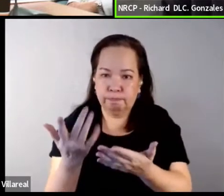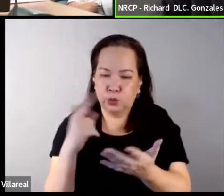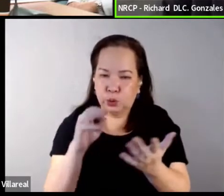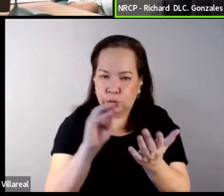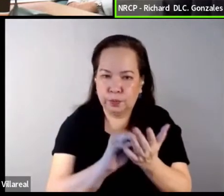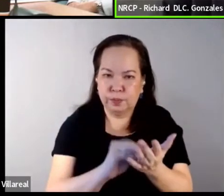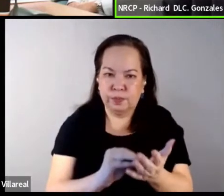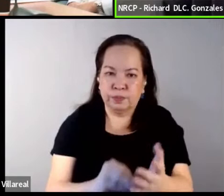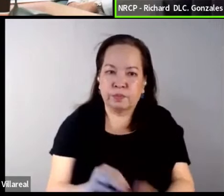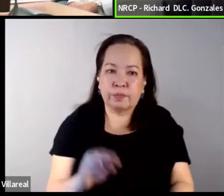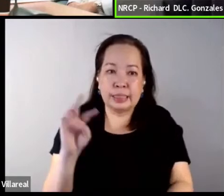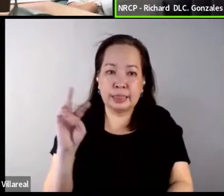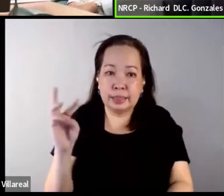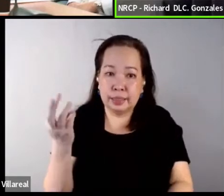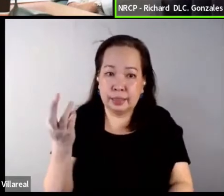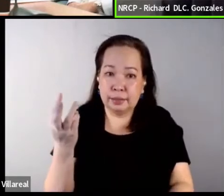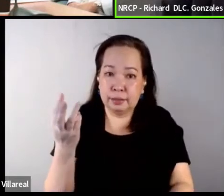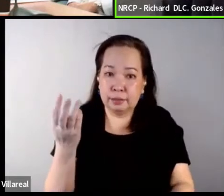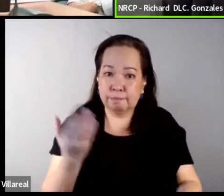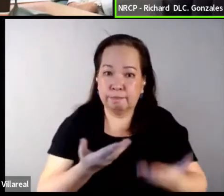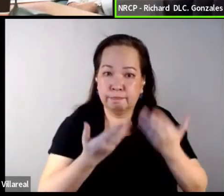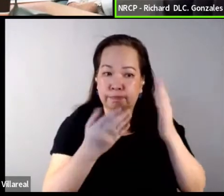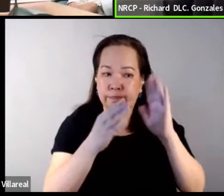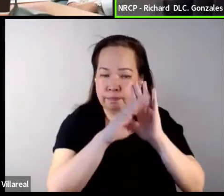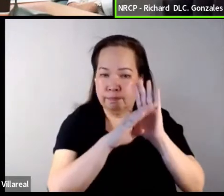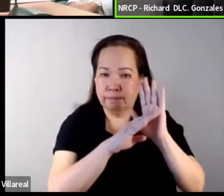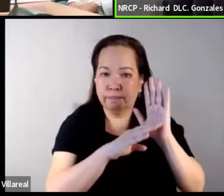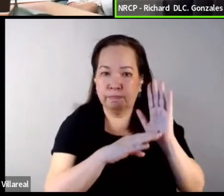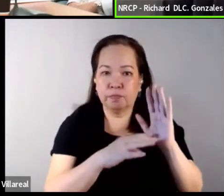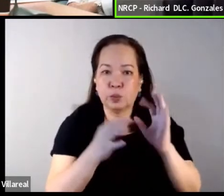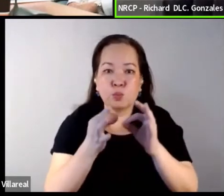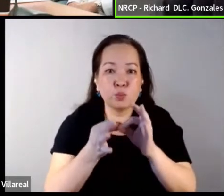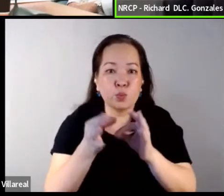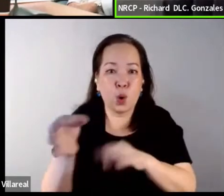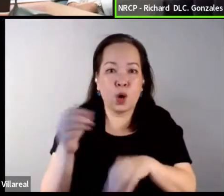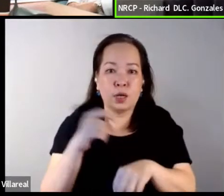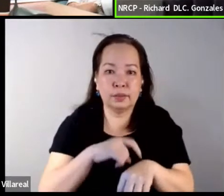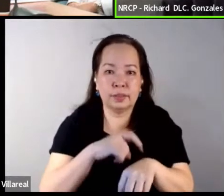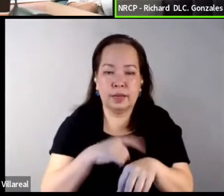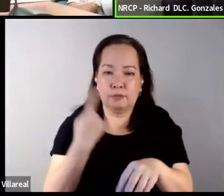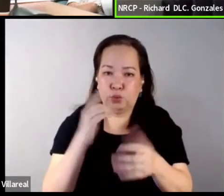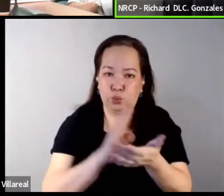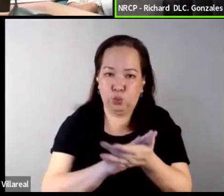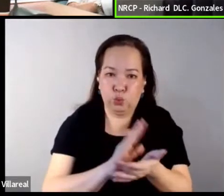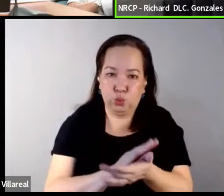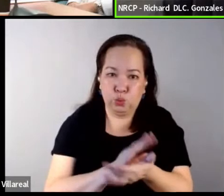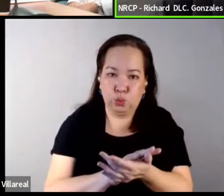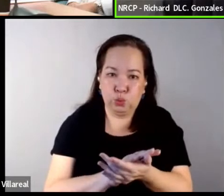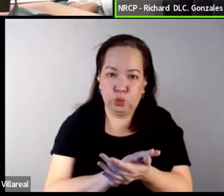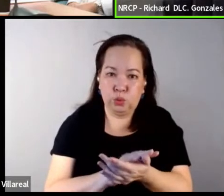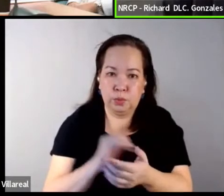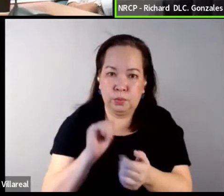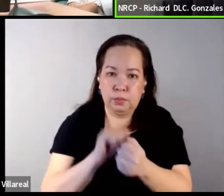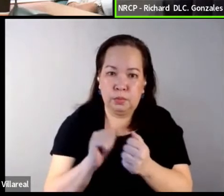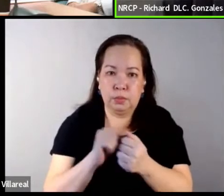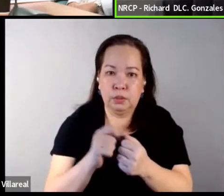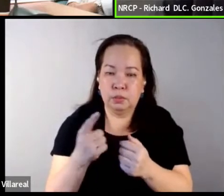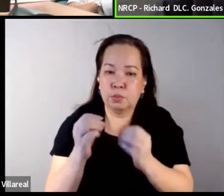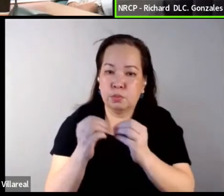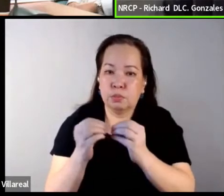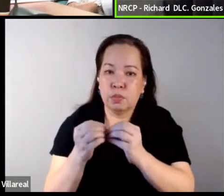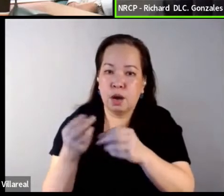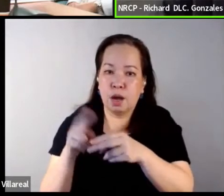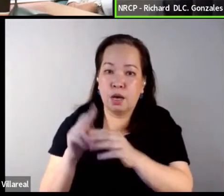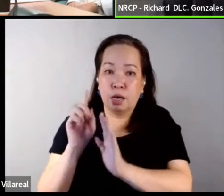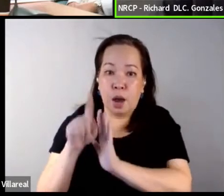well. The sixth recommendation is that to extend instructional time or school days. Consider mandating more hours per